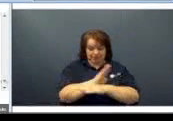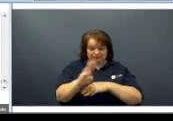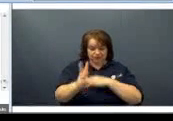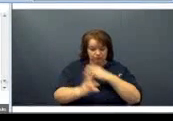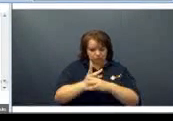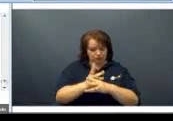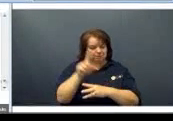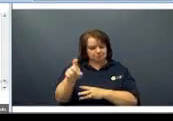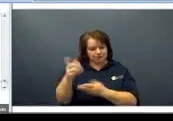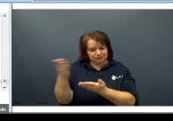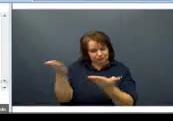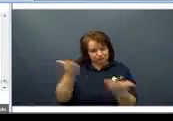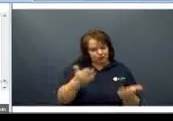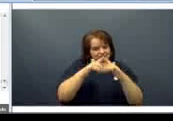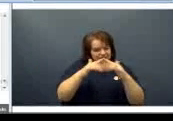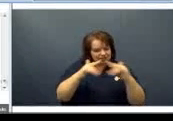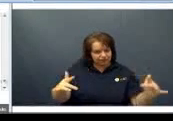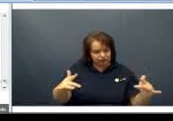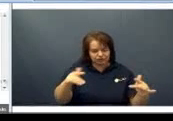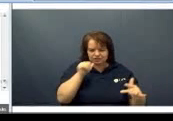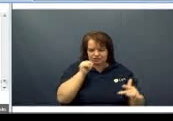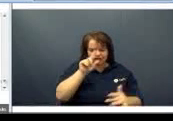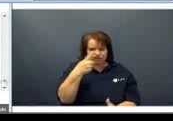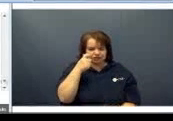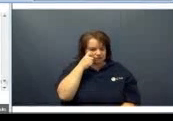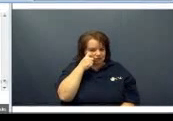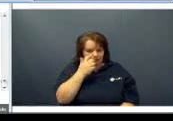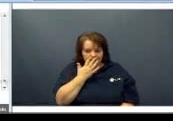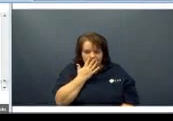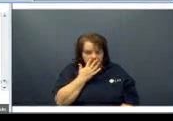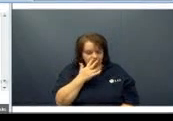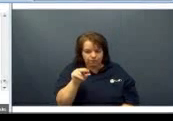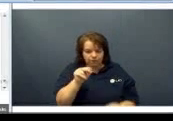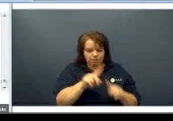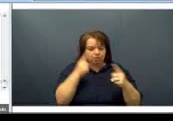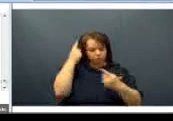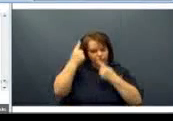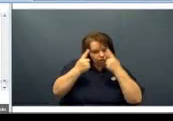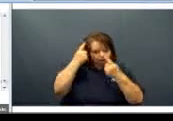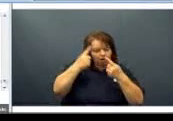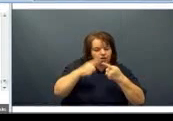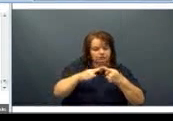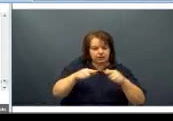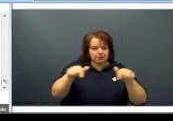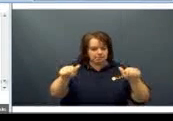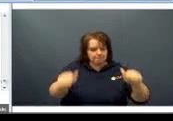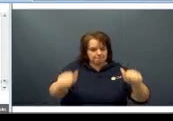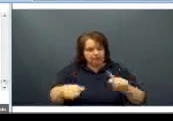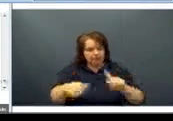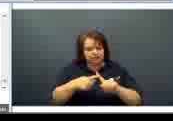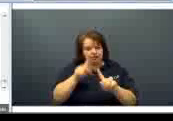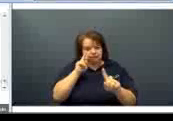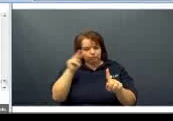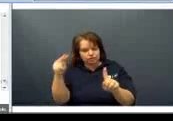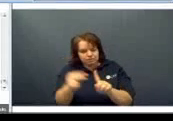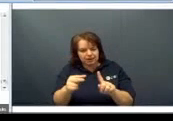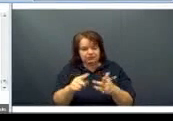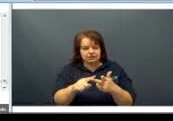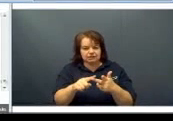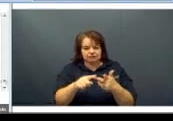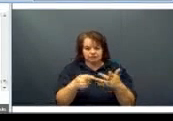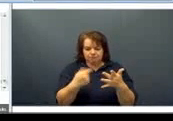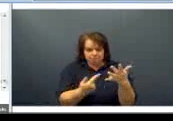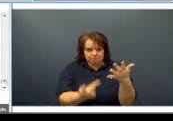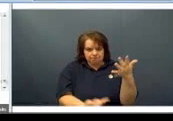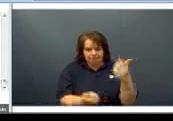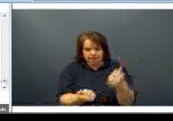in business, you need to bring diversity, not just diversity of color, but diversity of thought, diversity of abilities,